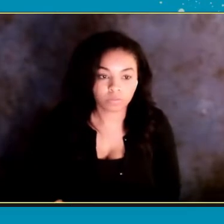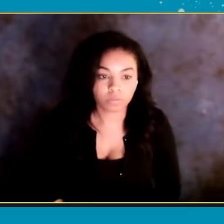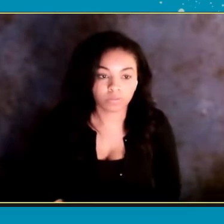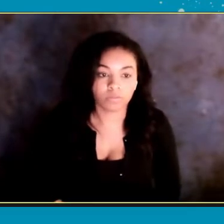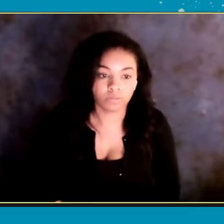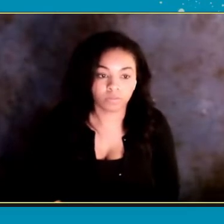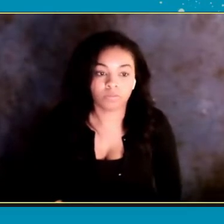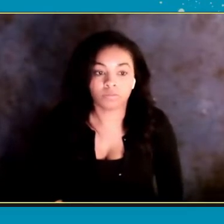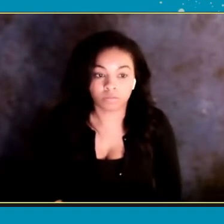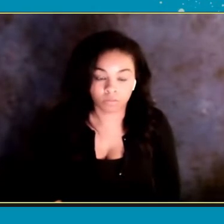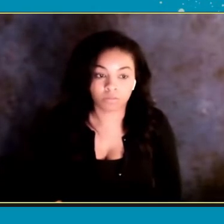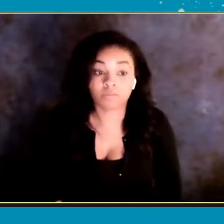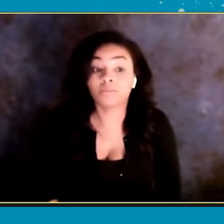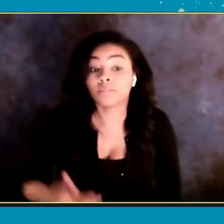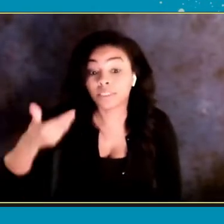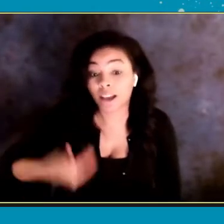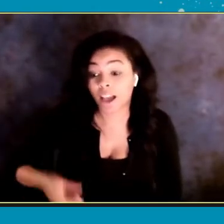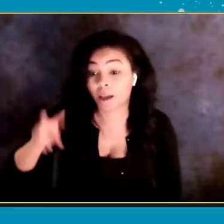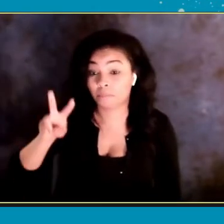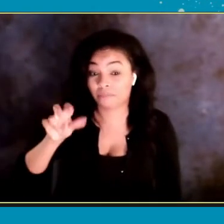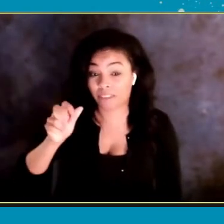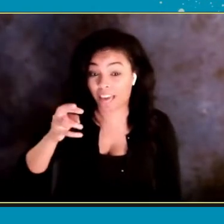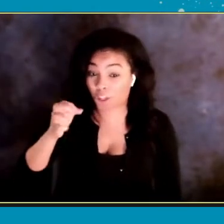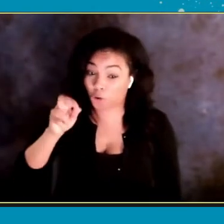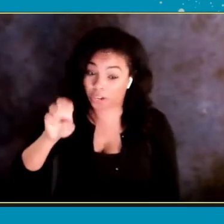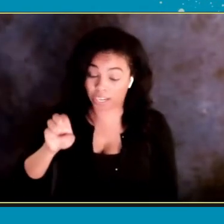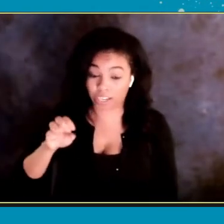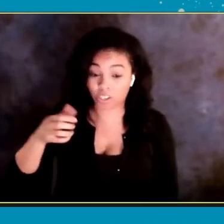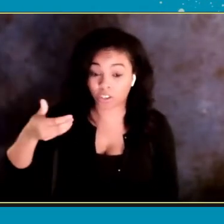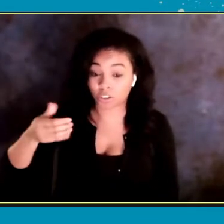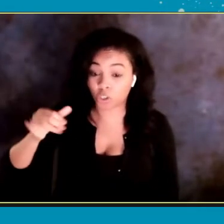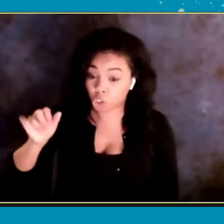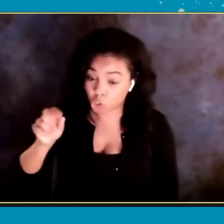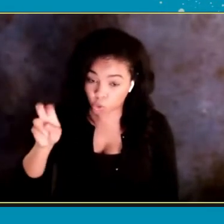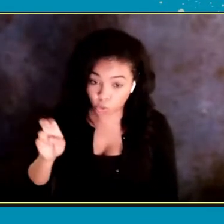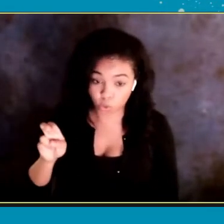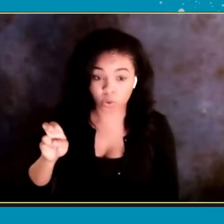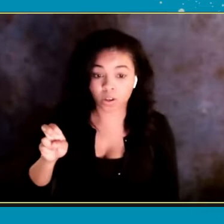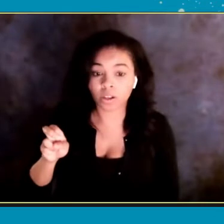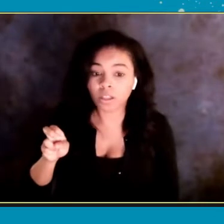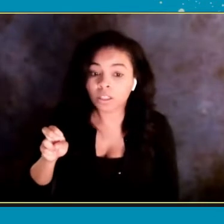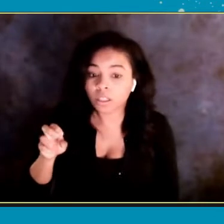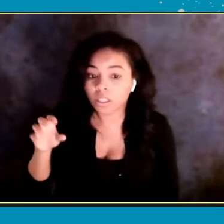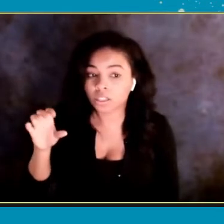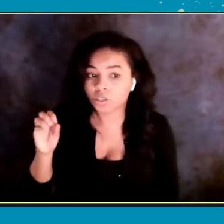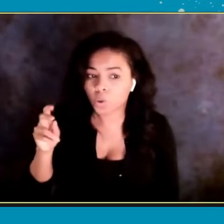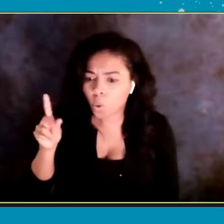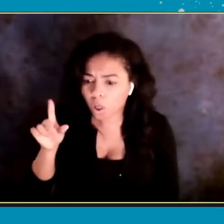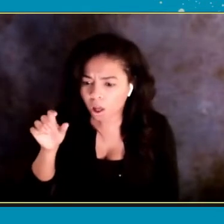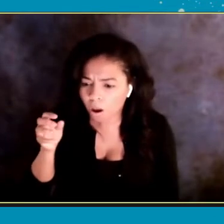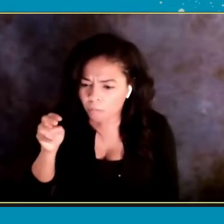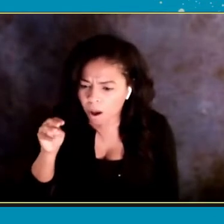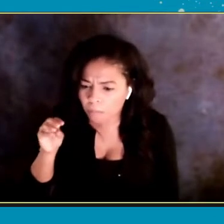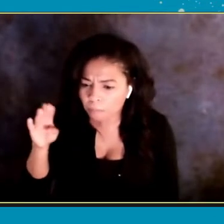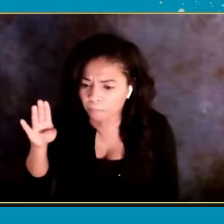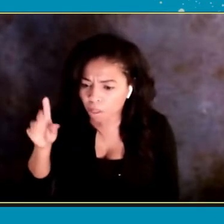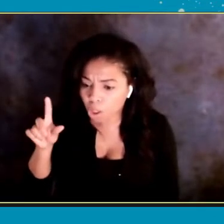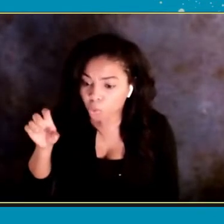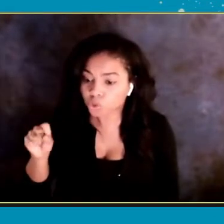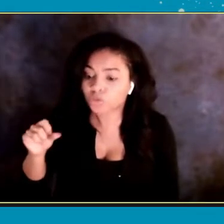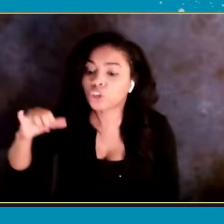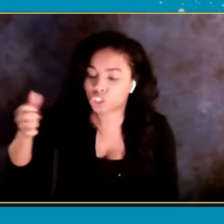Well, hey, I'm Valerie June, and this is Working Woman Blues for Jamming for Jobs.